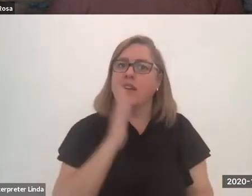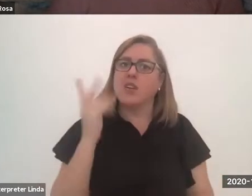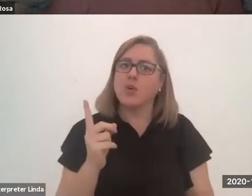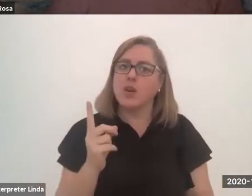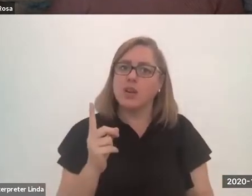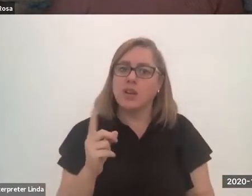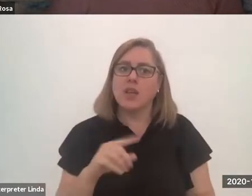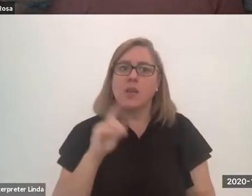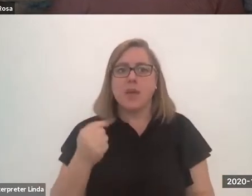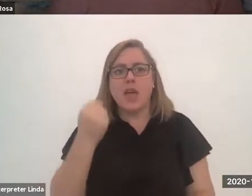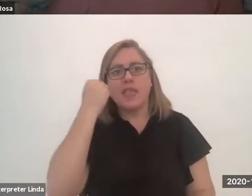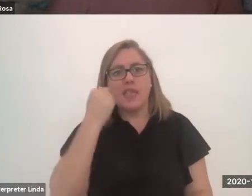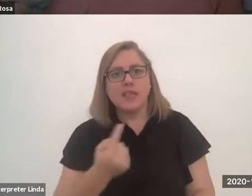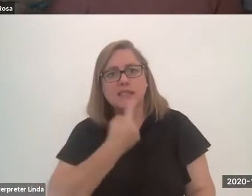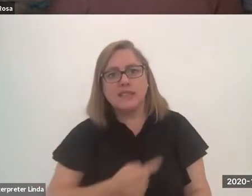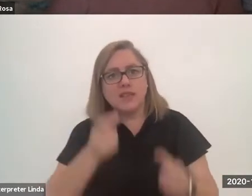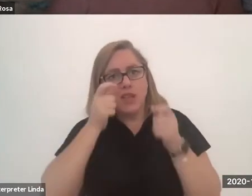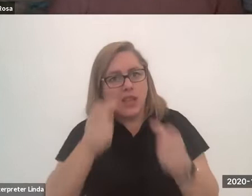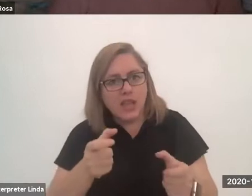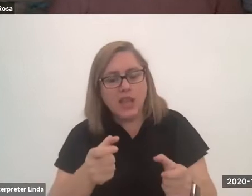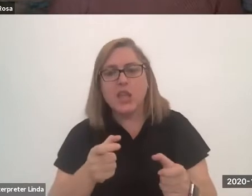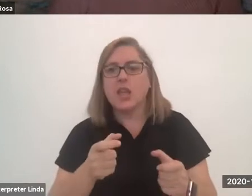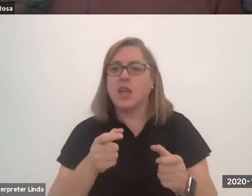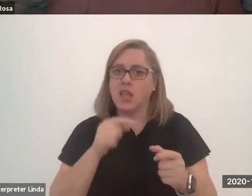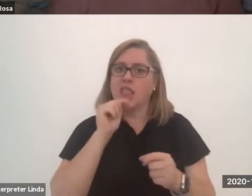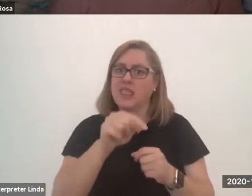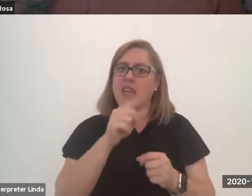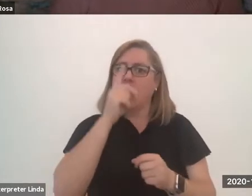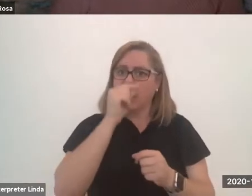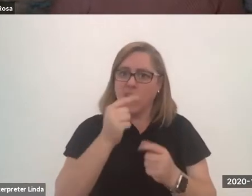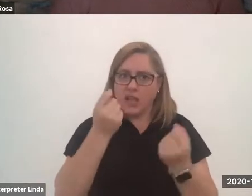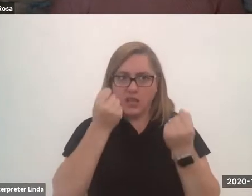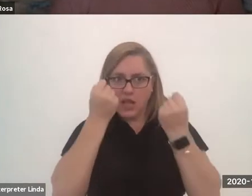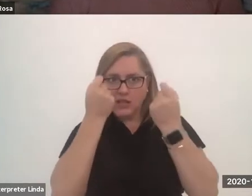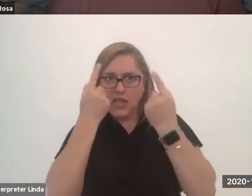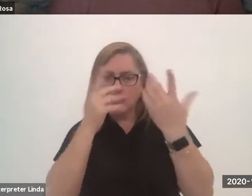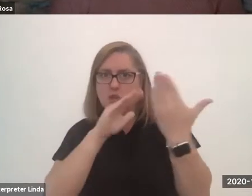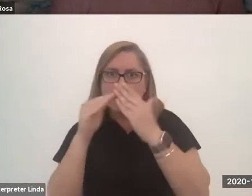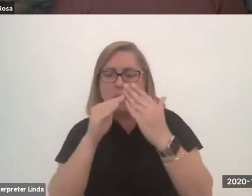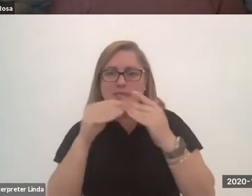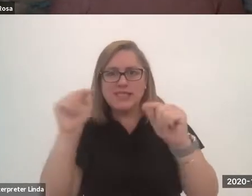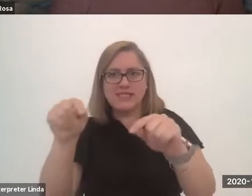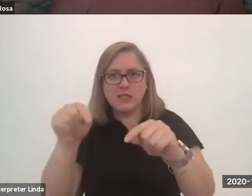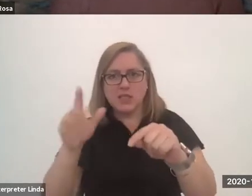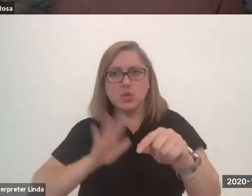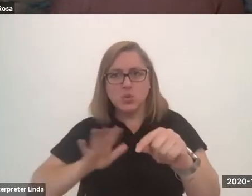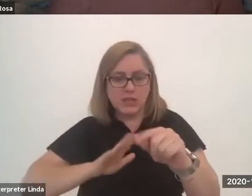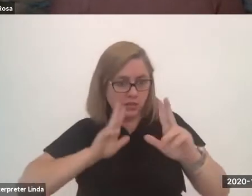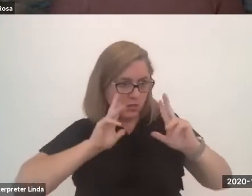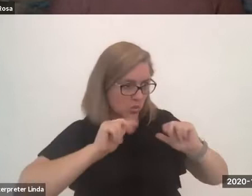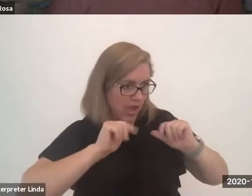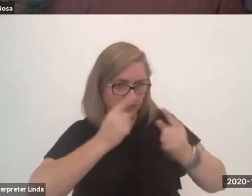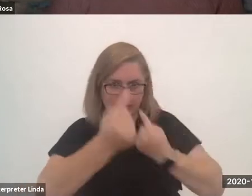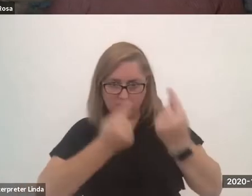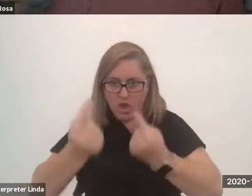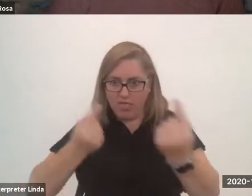there are elements of self-care that contribute to a better understanding within community of what is required to care for one another.